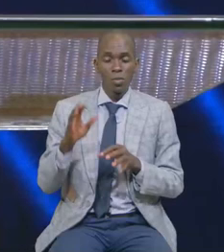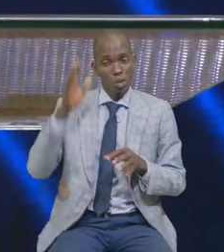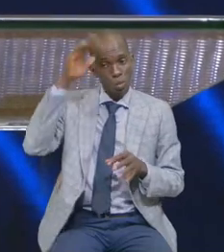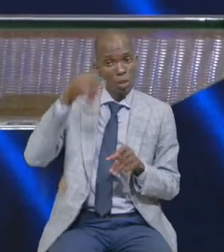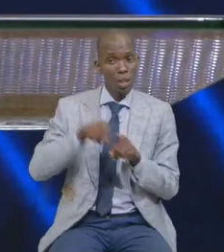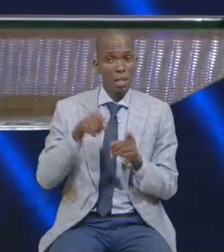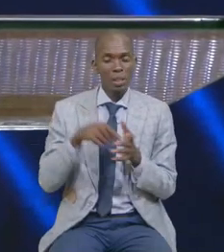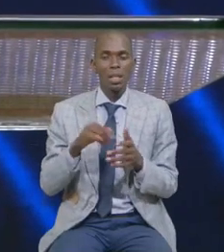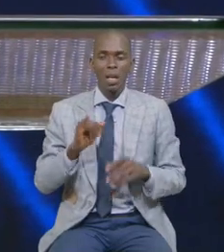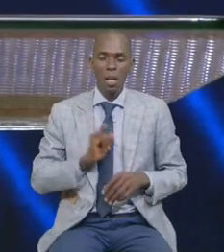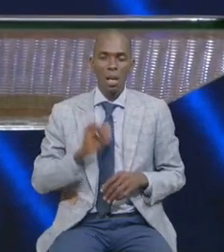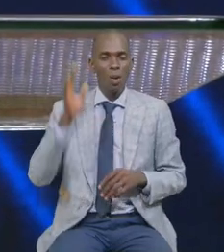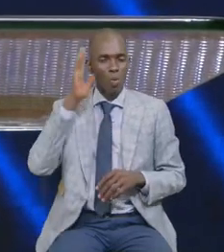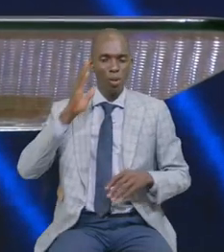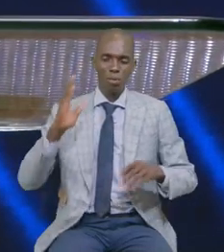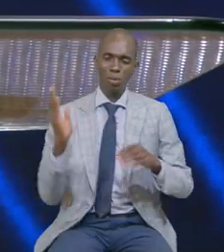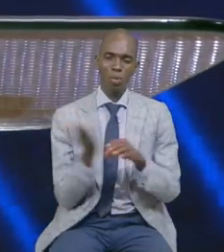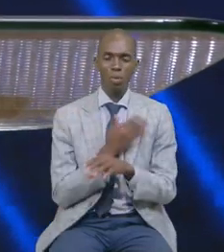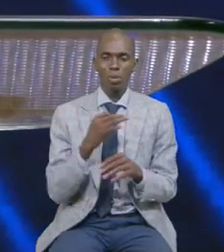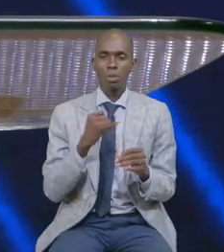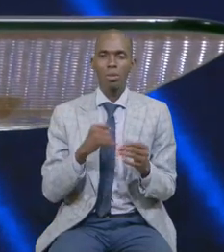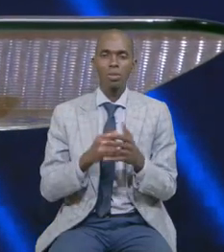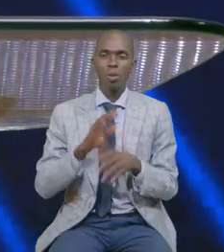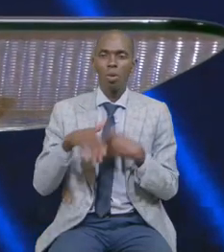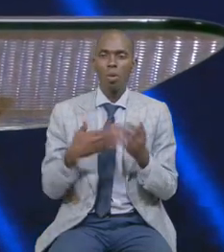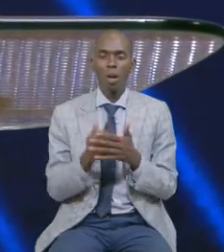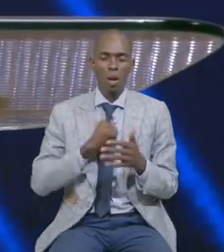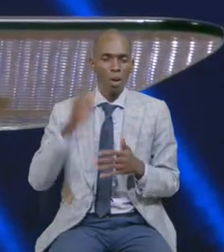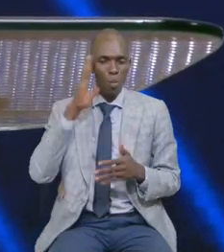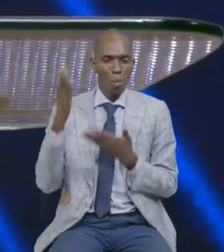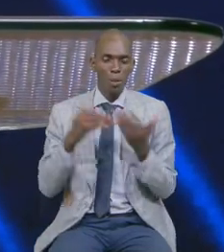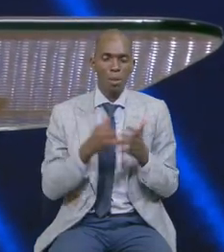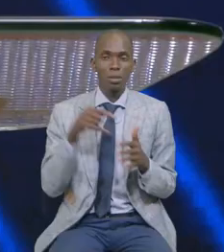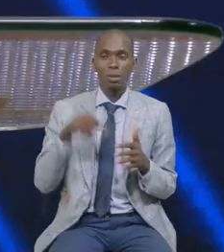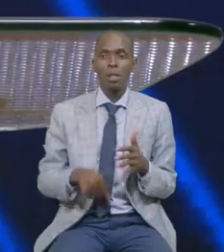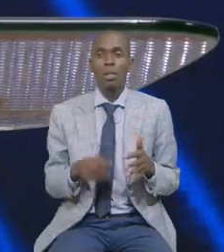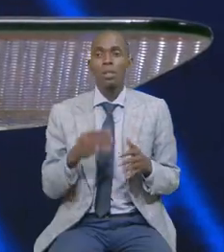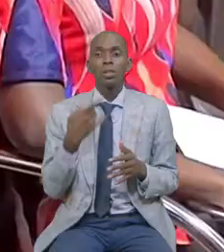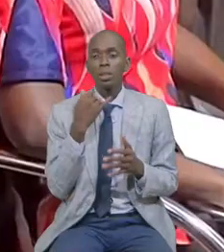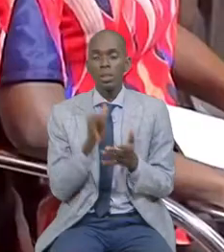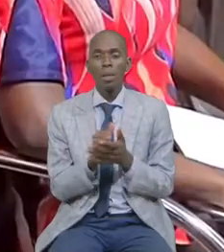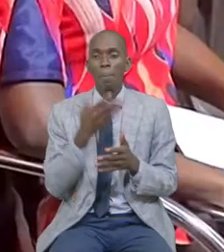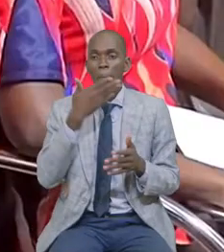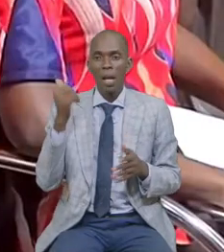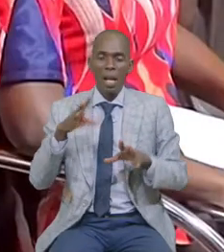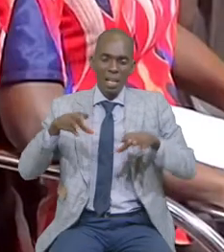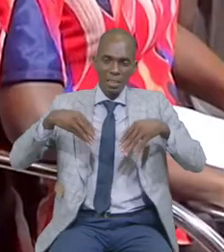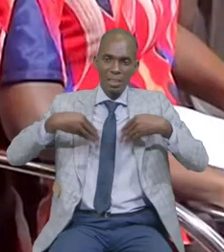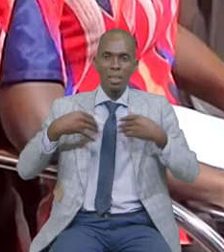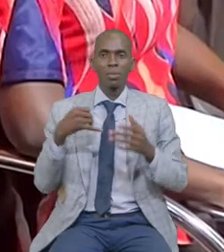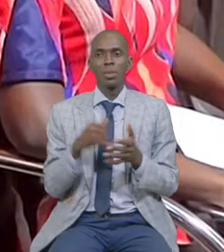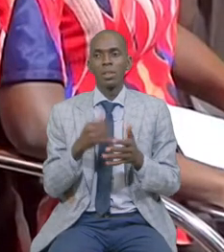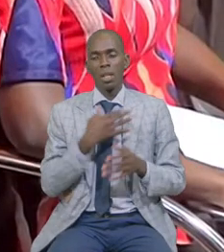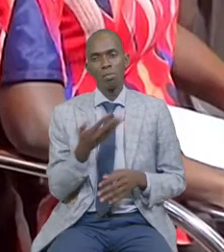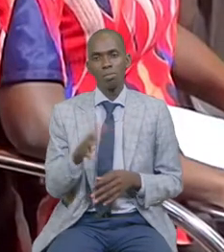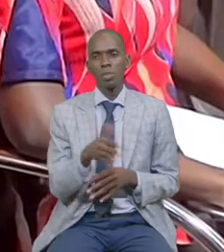you will not get to that place you want to get to consider age and compromise that's what was telling them in life